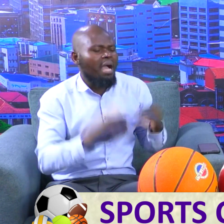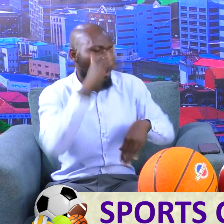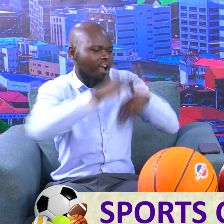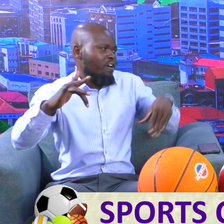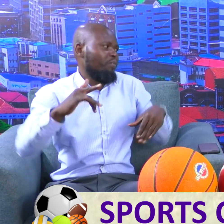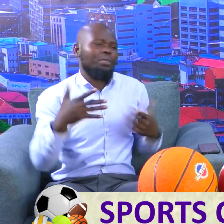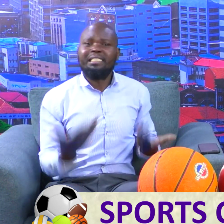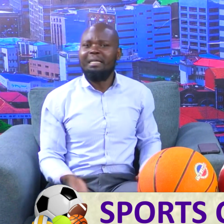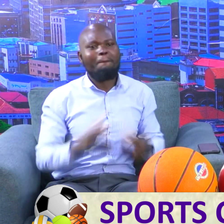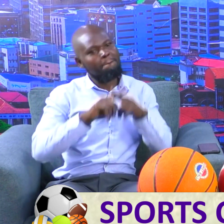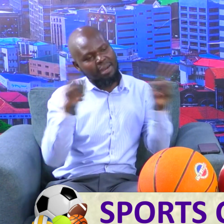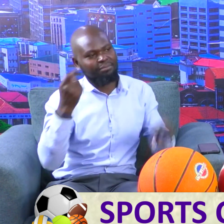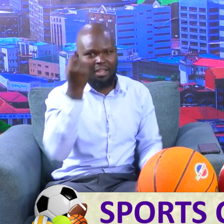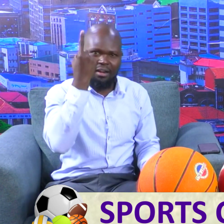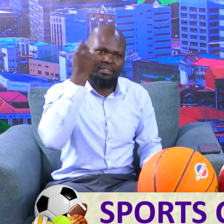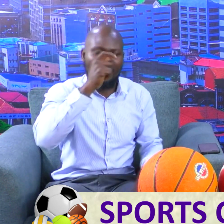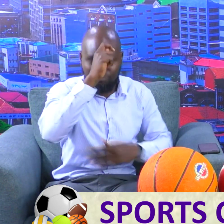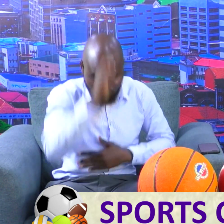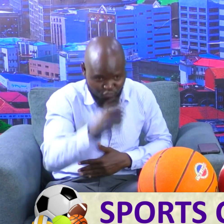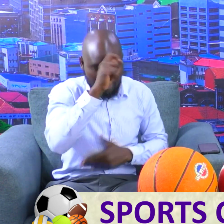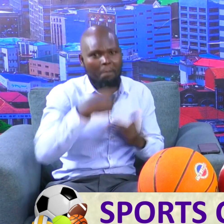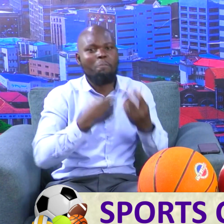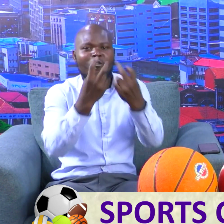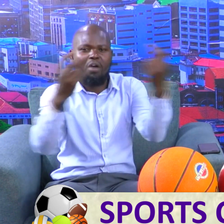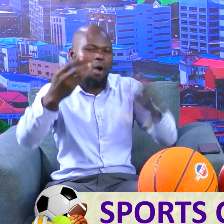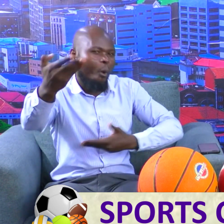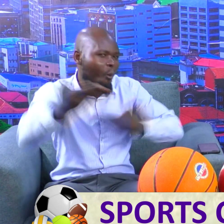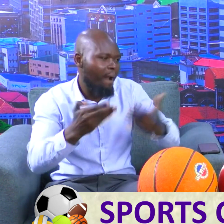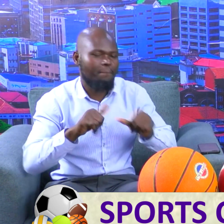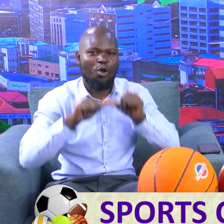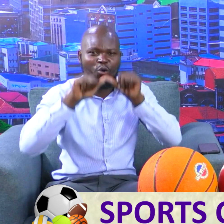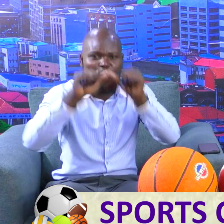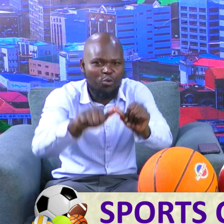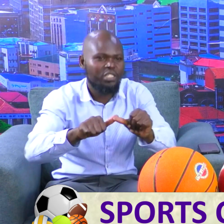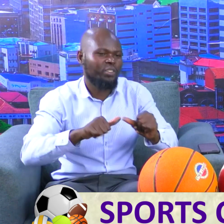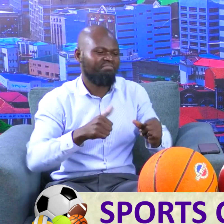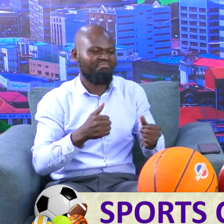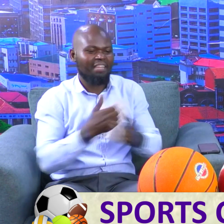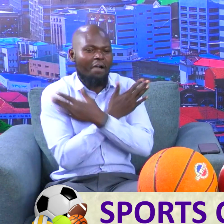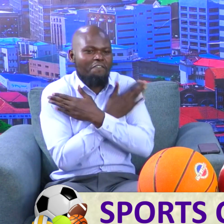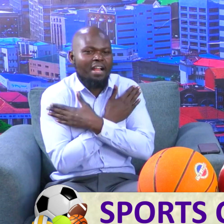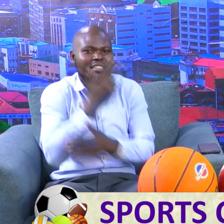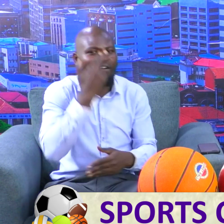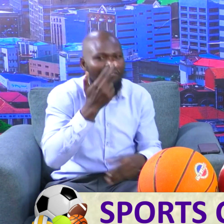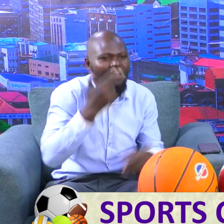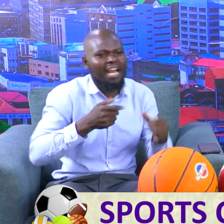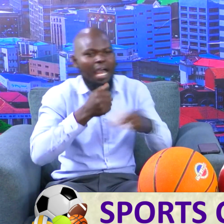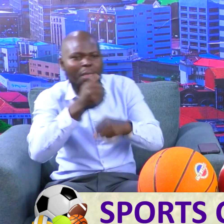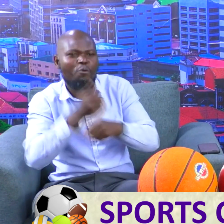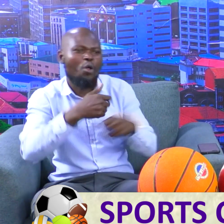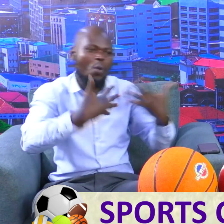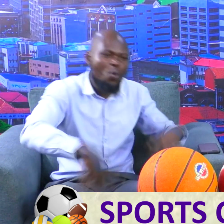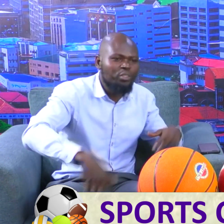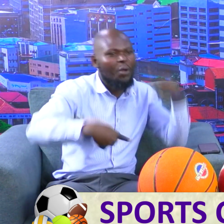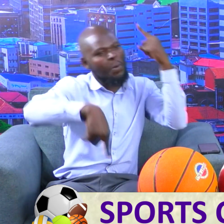So, I feel Arsenal supporters should not be disappointed, but they should just continue with their